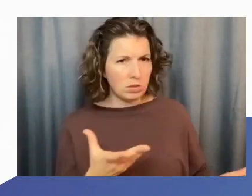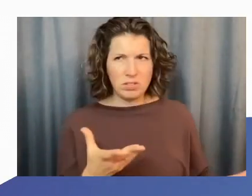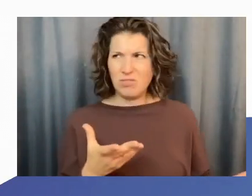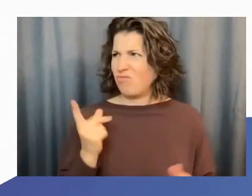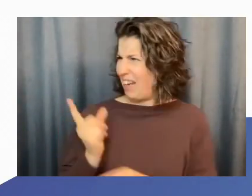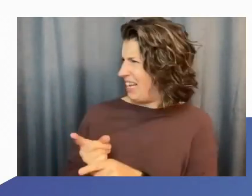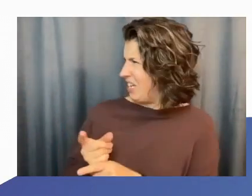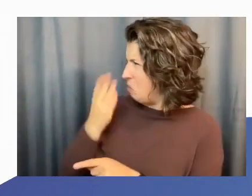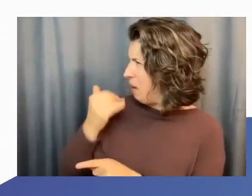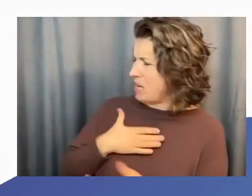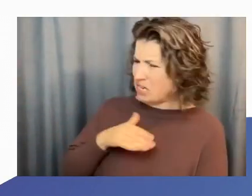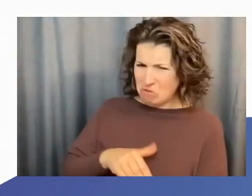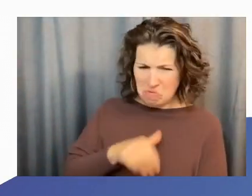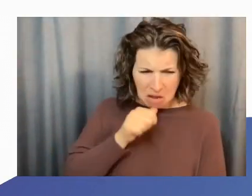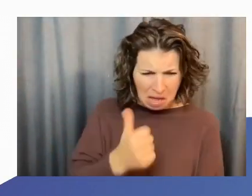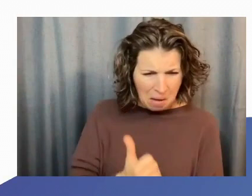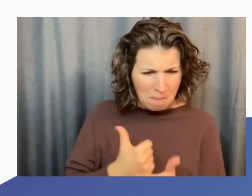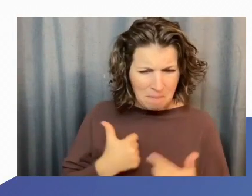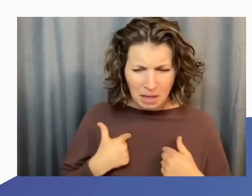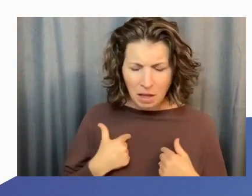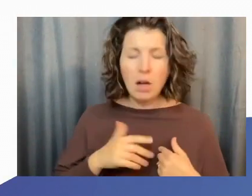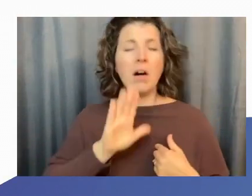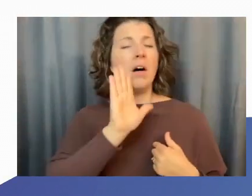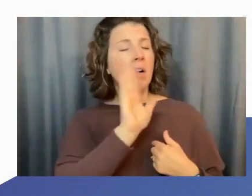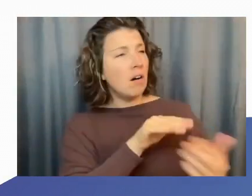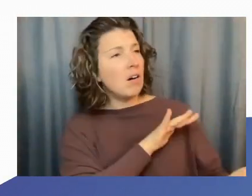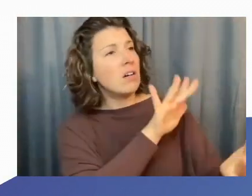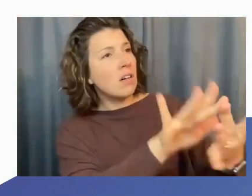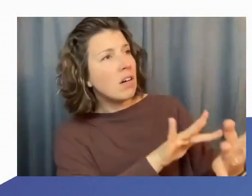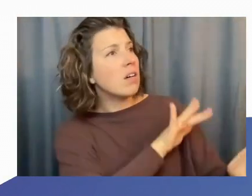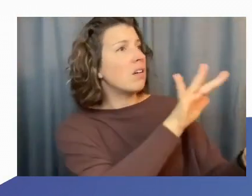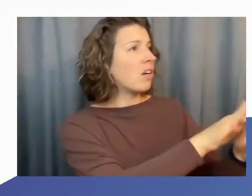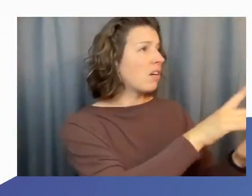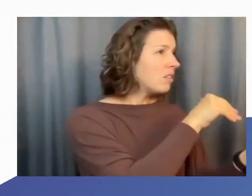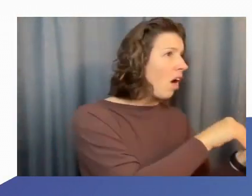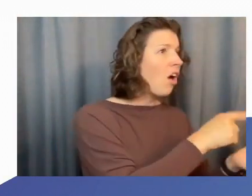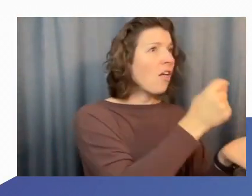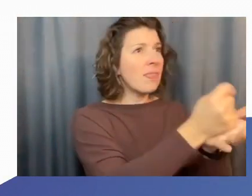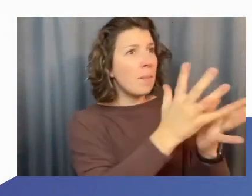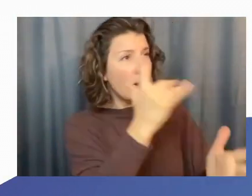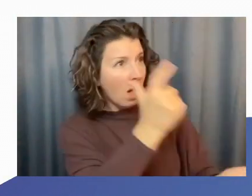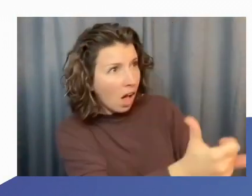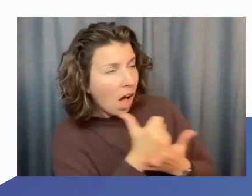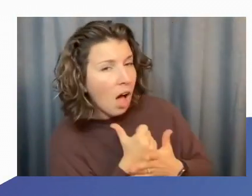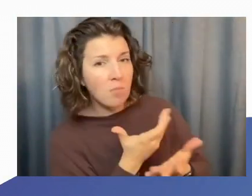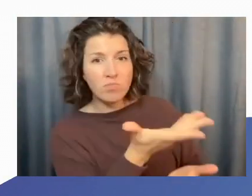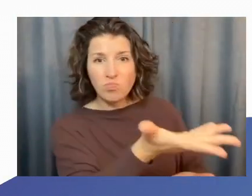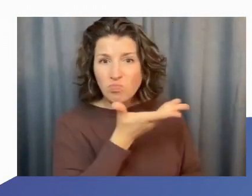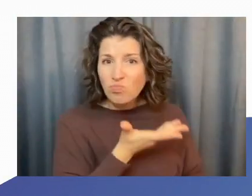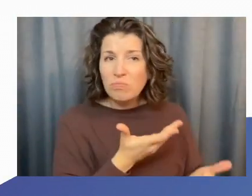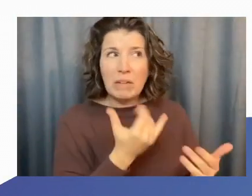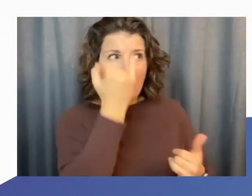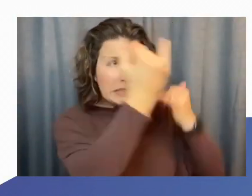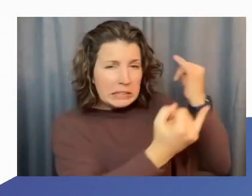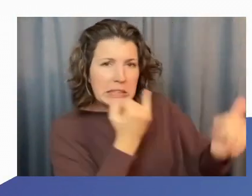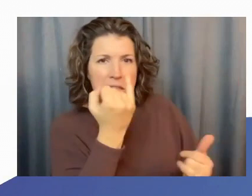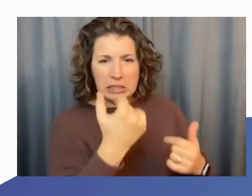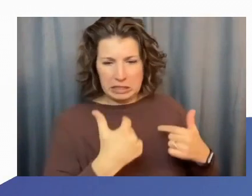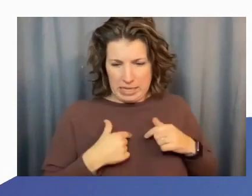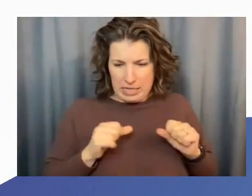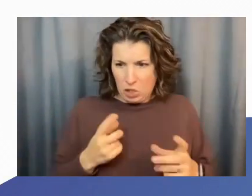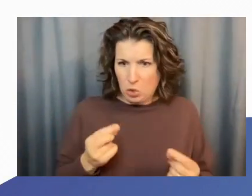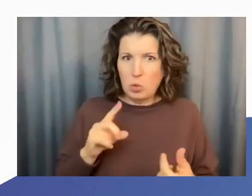they? So I contacted my doctors and therapists for help, for suggestions about what I could do to